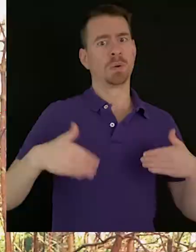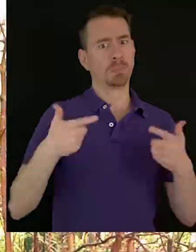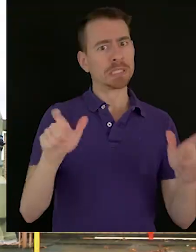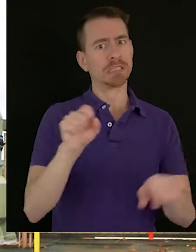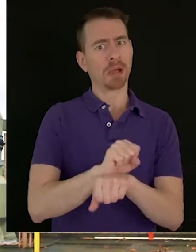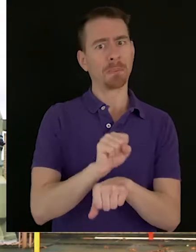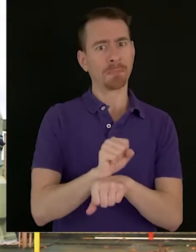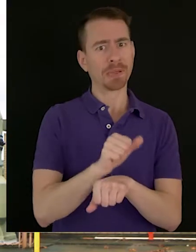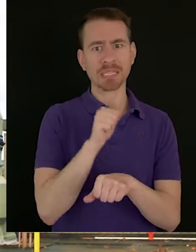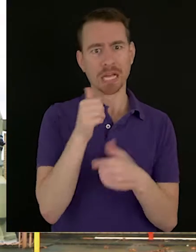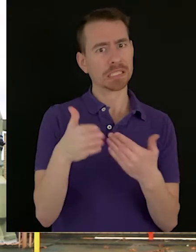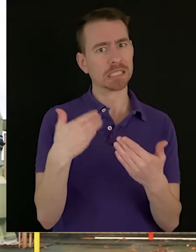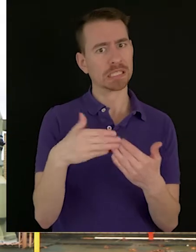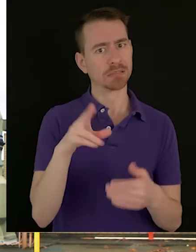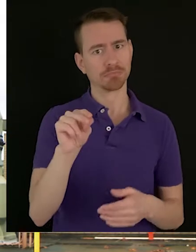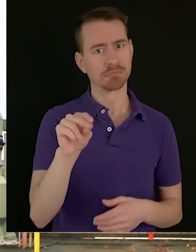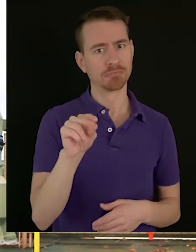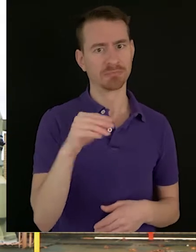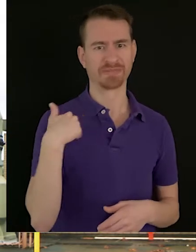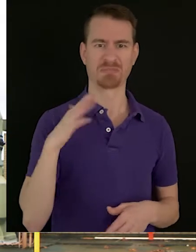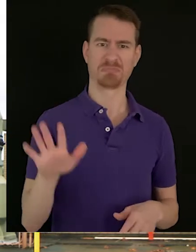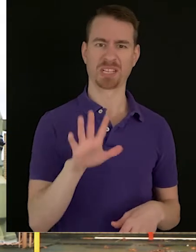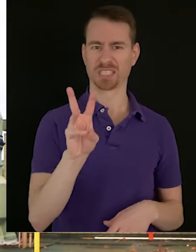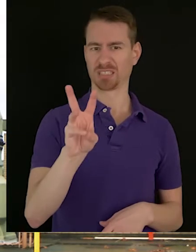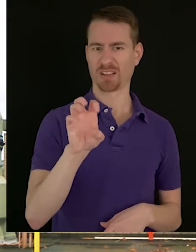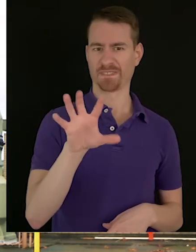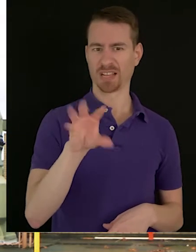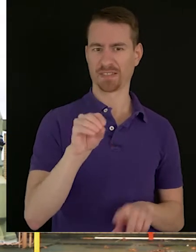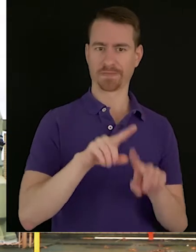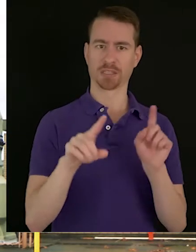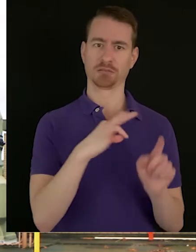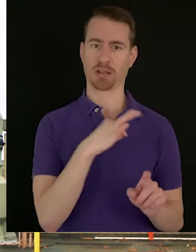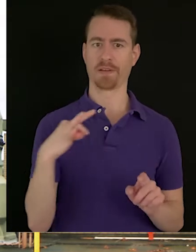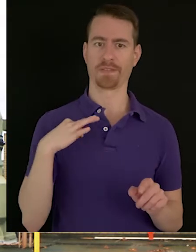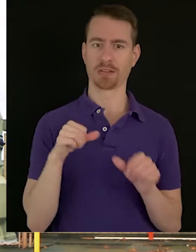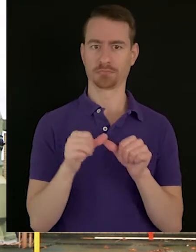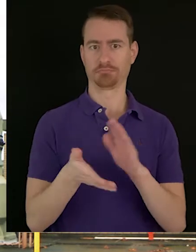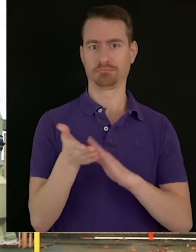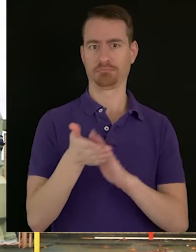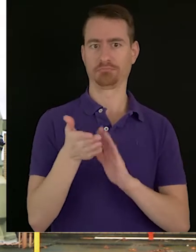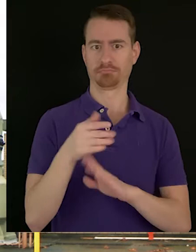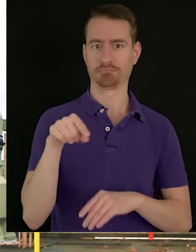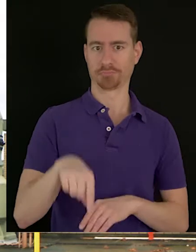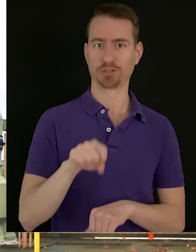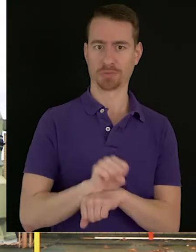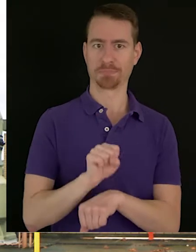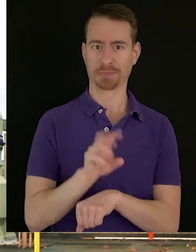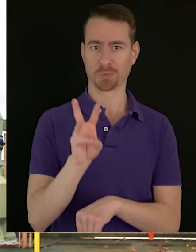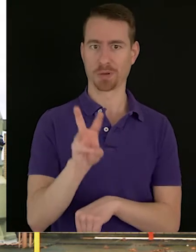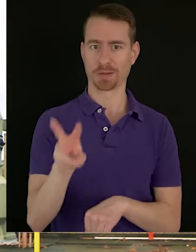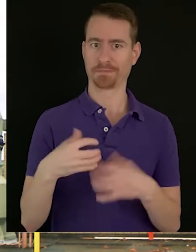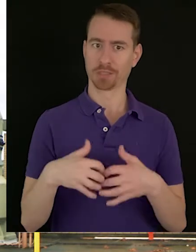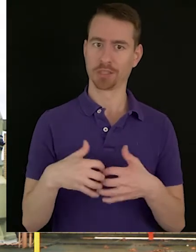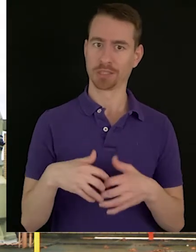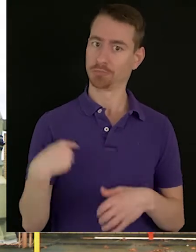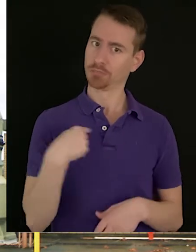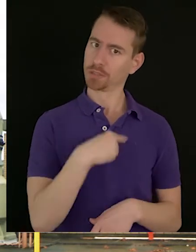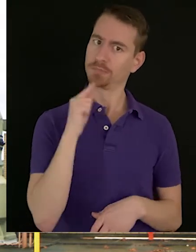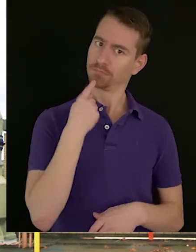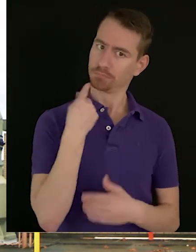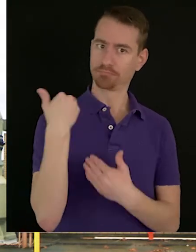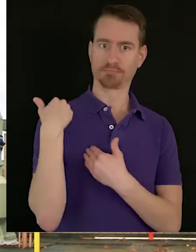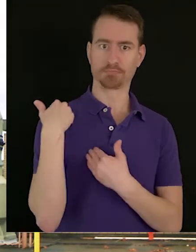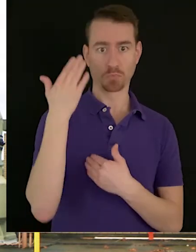summer. Hi, this is Kristen again. I hope you enjoyed learning about this hidden system of wastewater treatment, including all of the